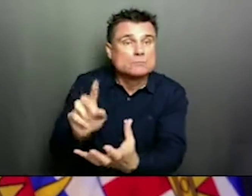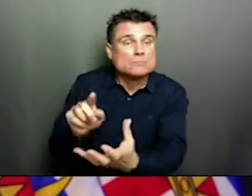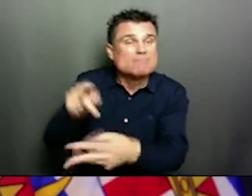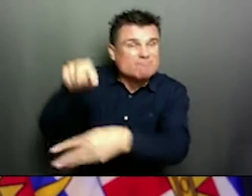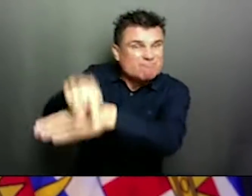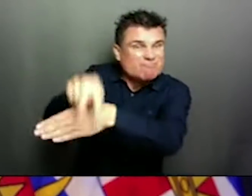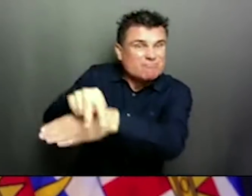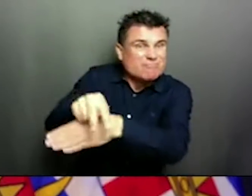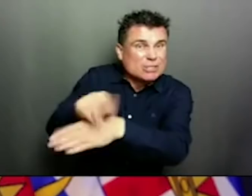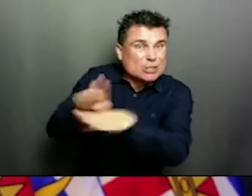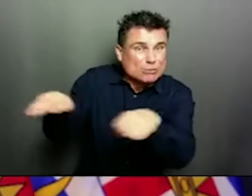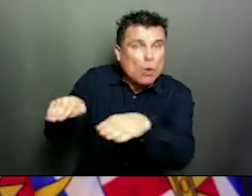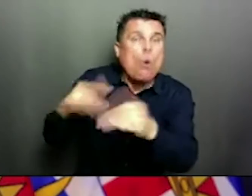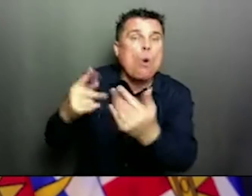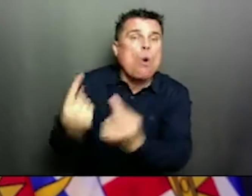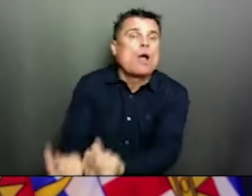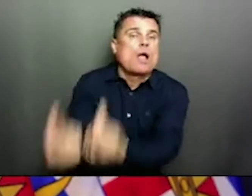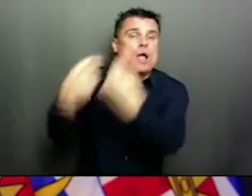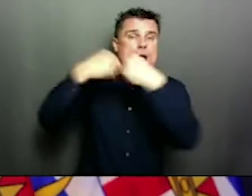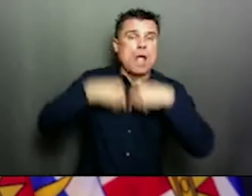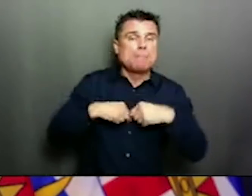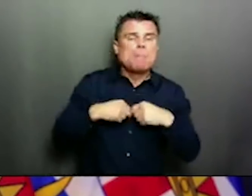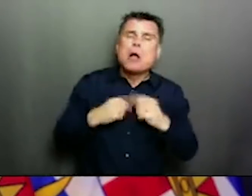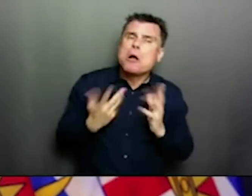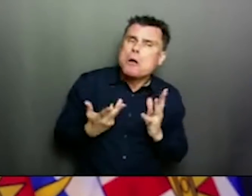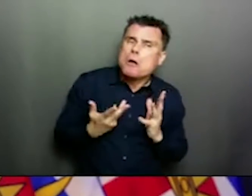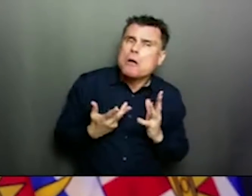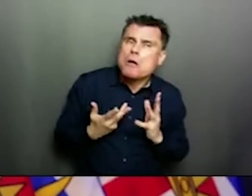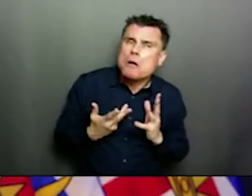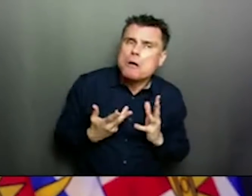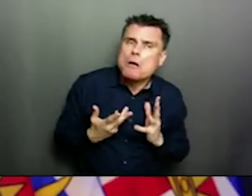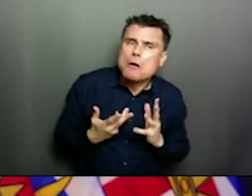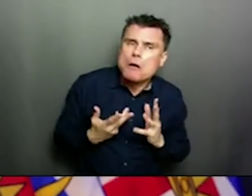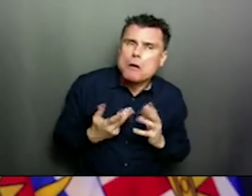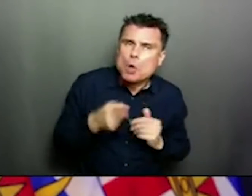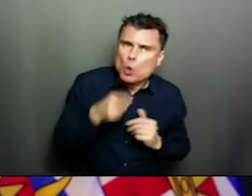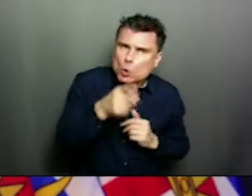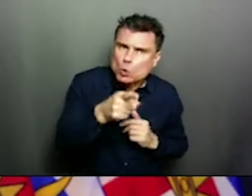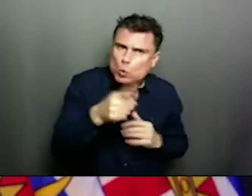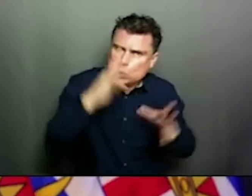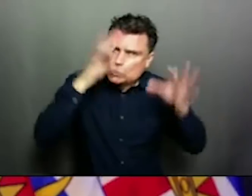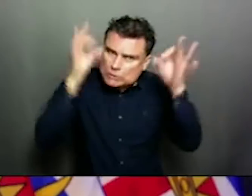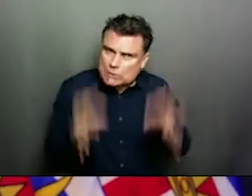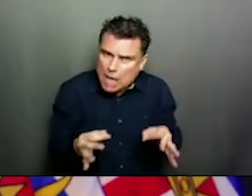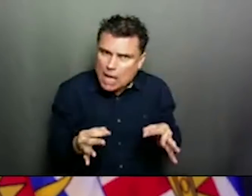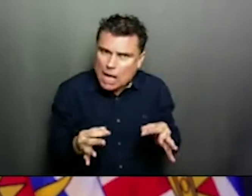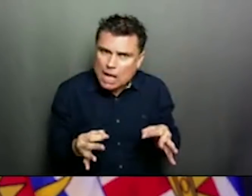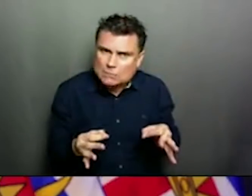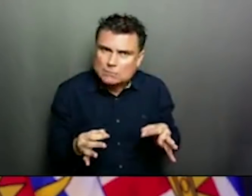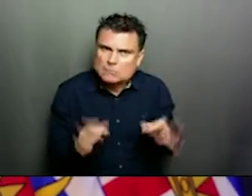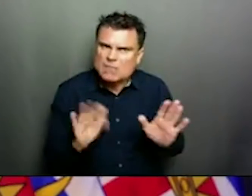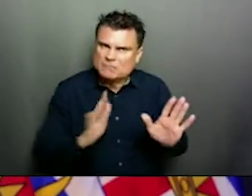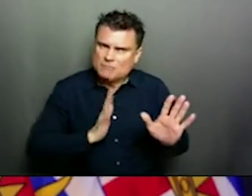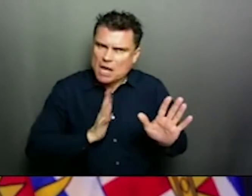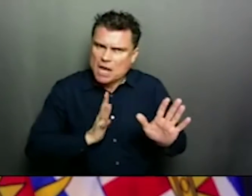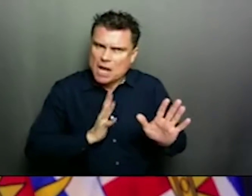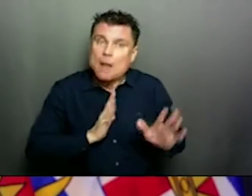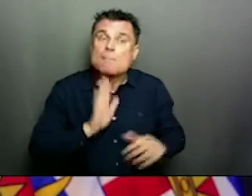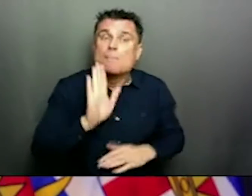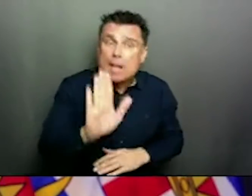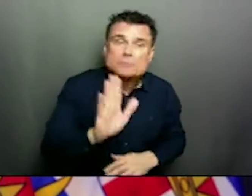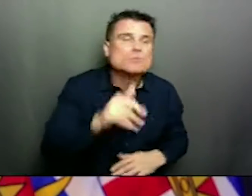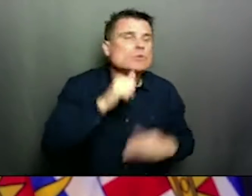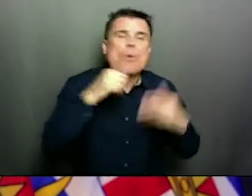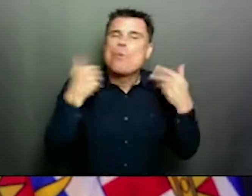together. So if it's you and your sisters and your brothers and their family and their kids, that should not be happening